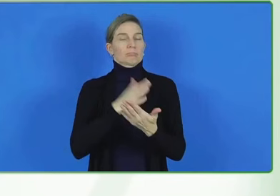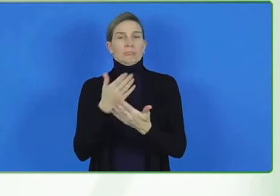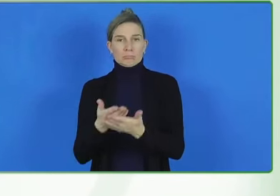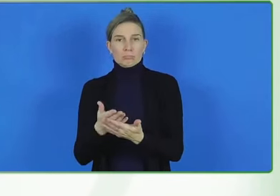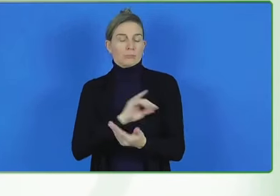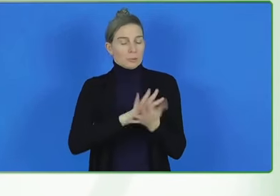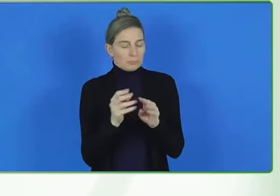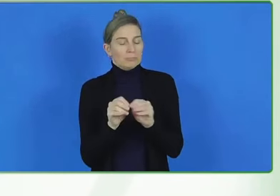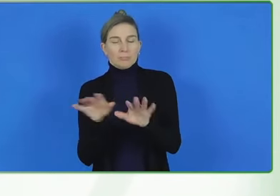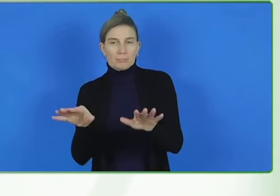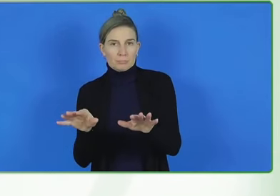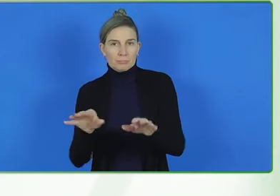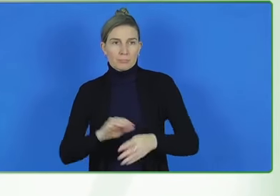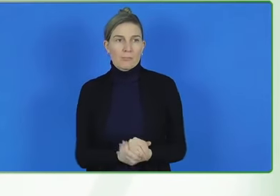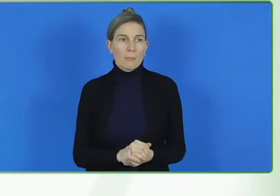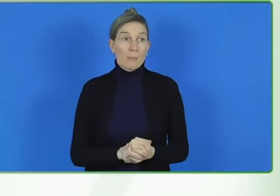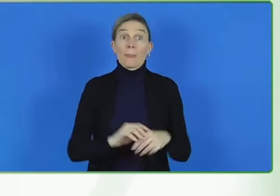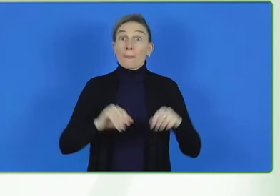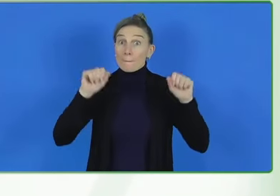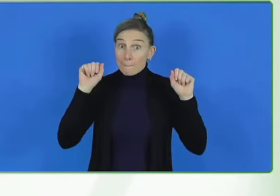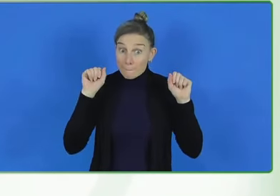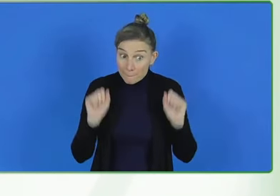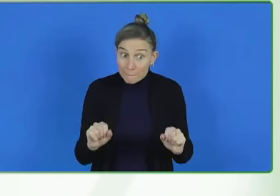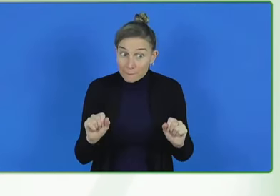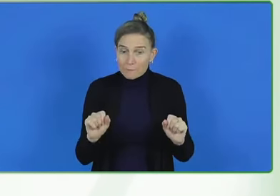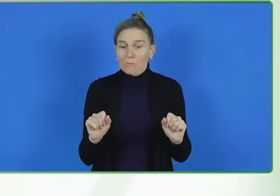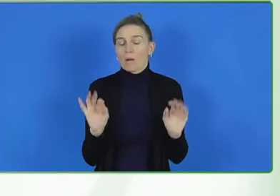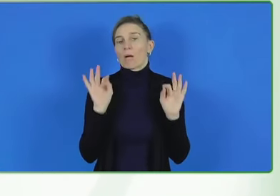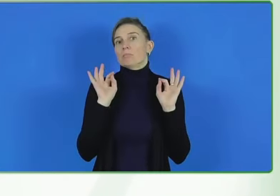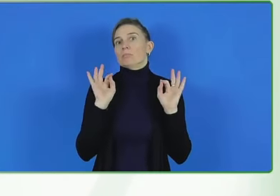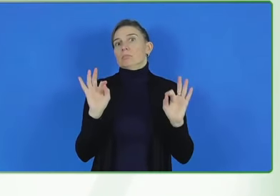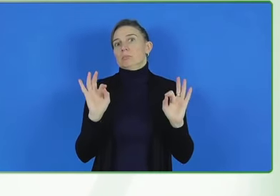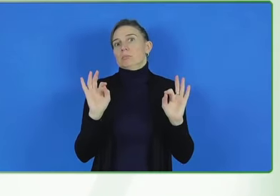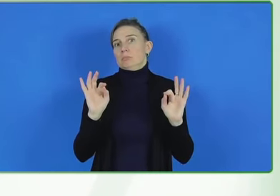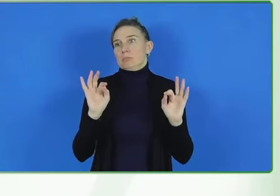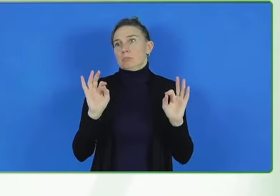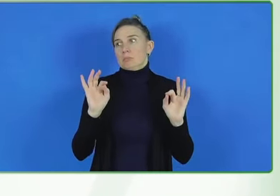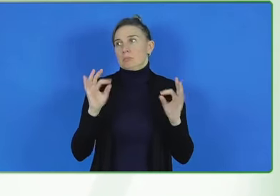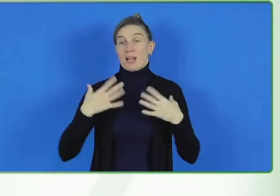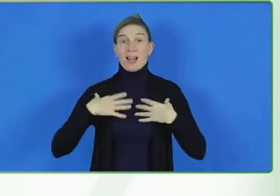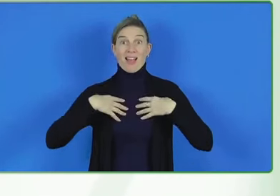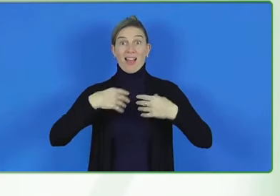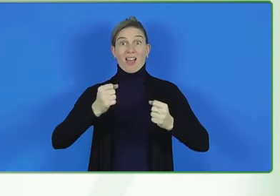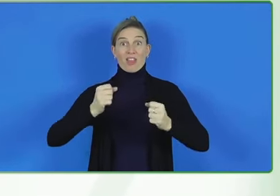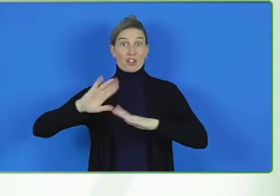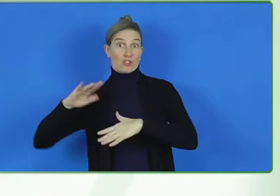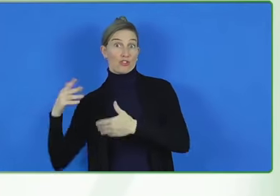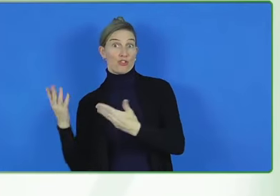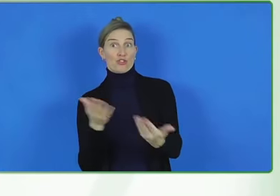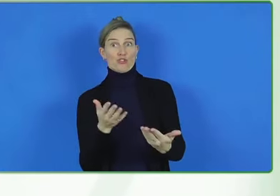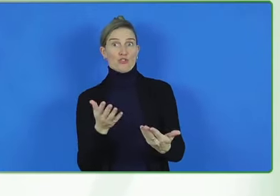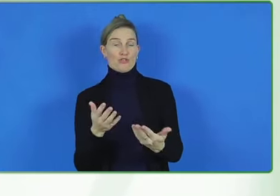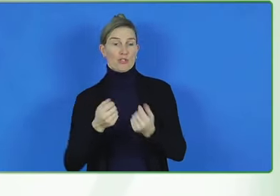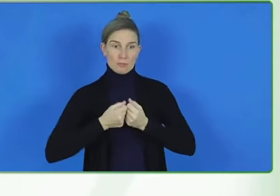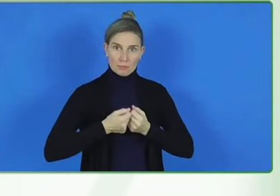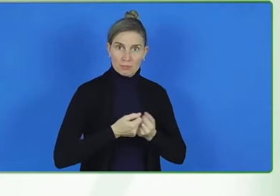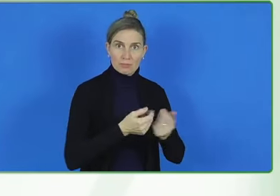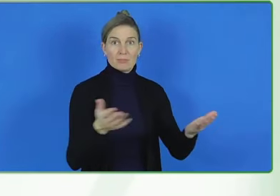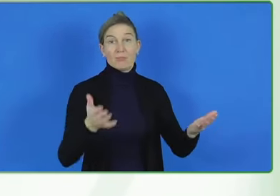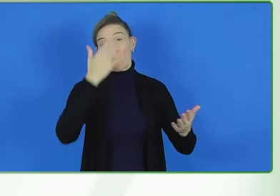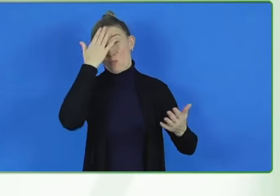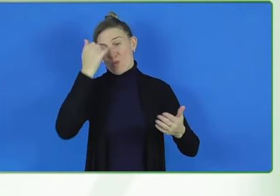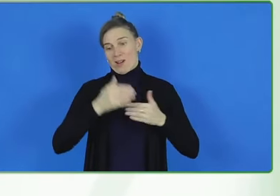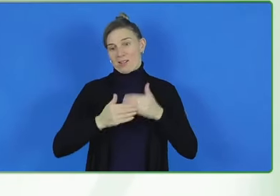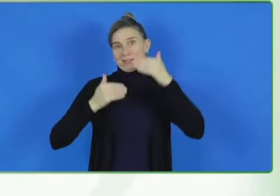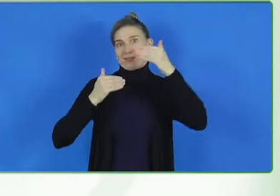support accessible and equitable delivery of healthcare services, especially in this age of ICT,